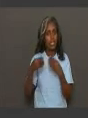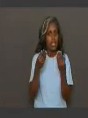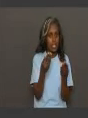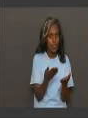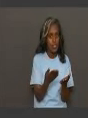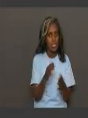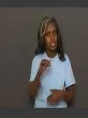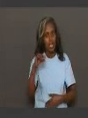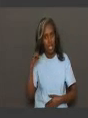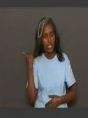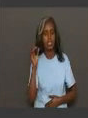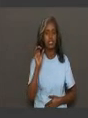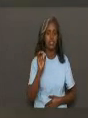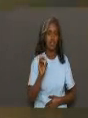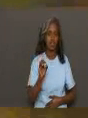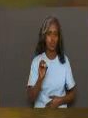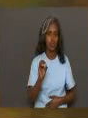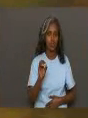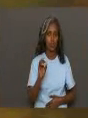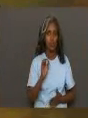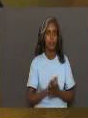us another 0.